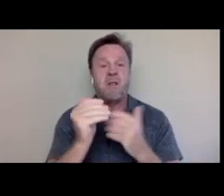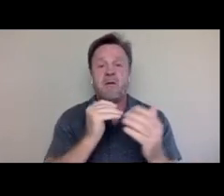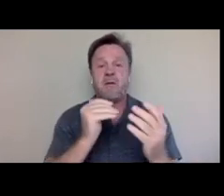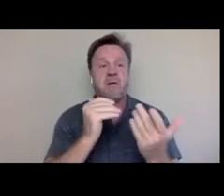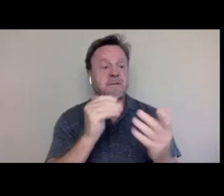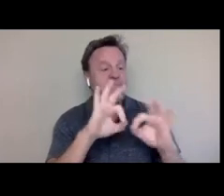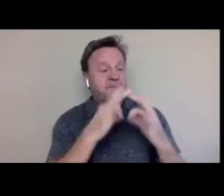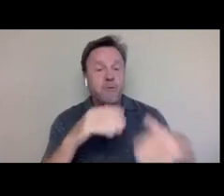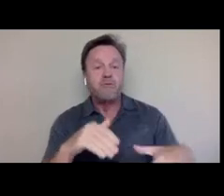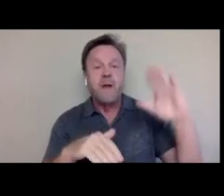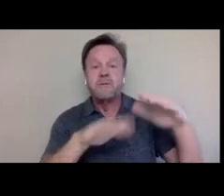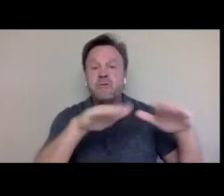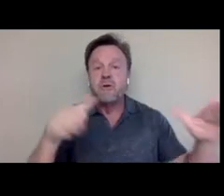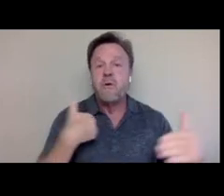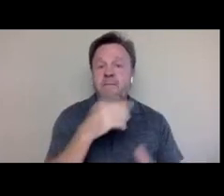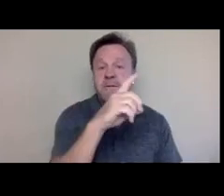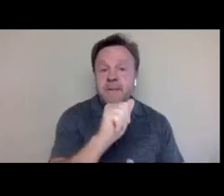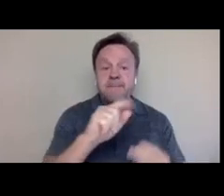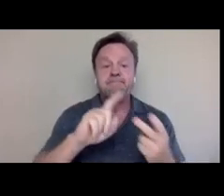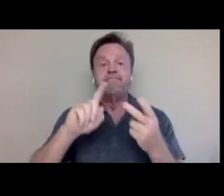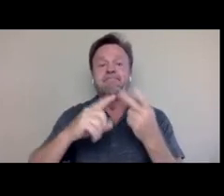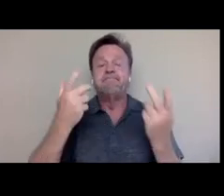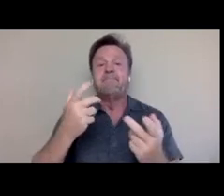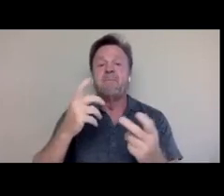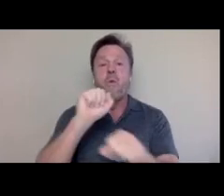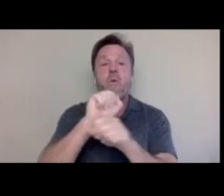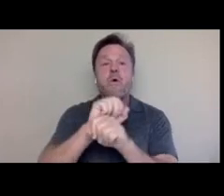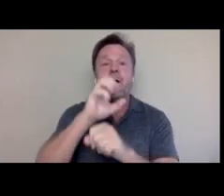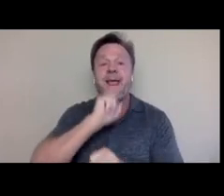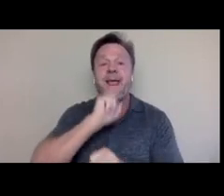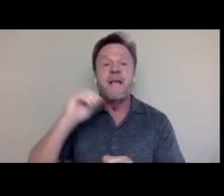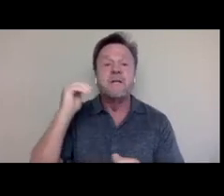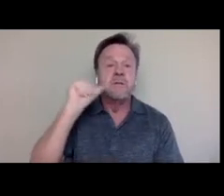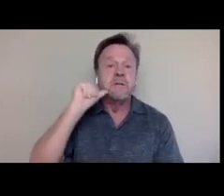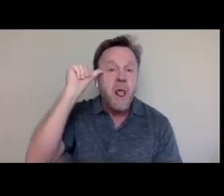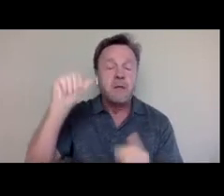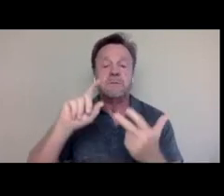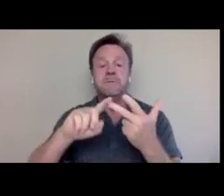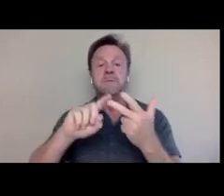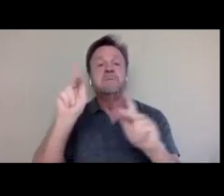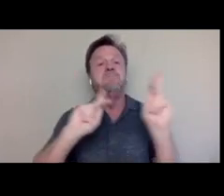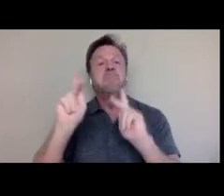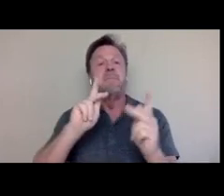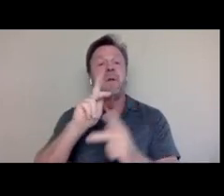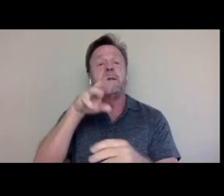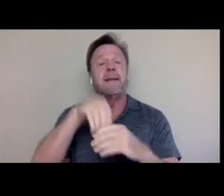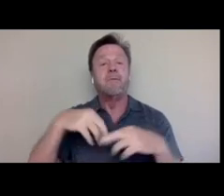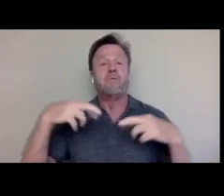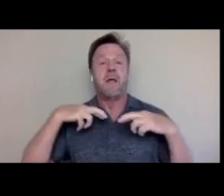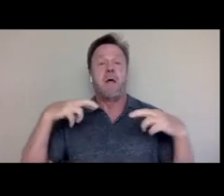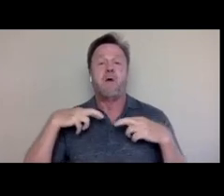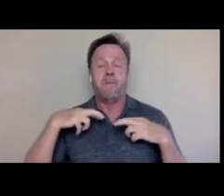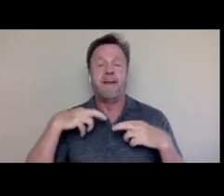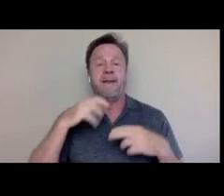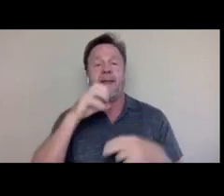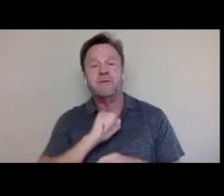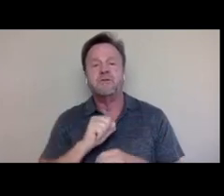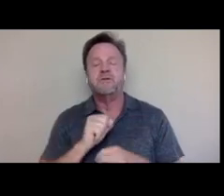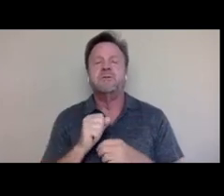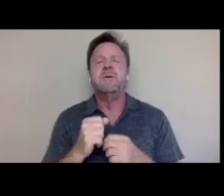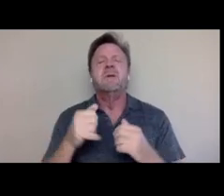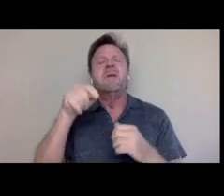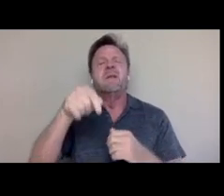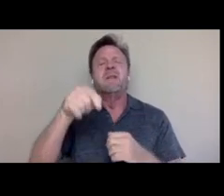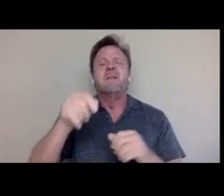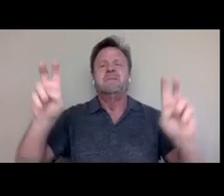children with disabilities, working age adults, and even people in retirement. This topic